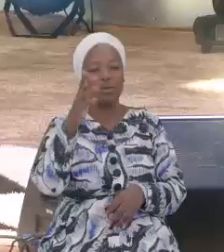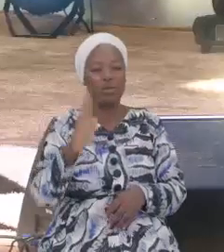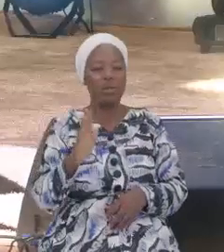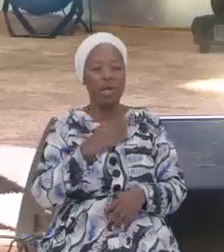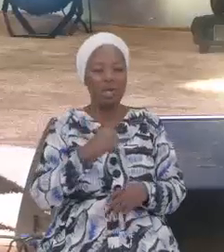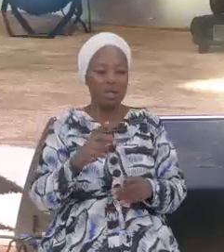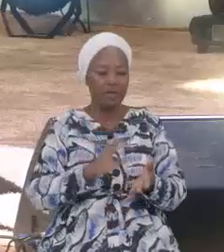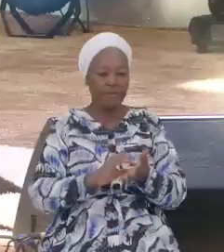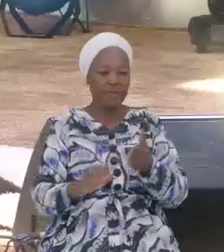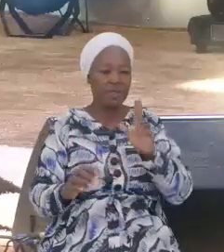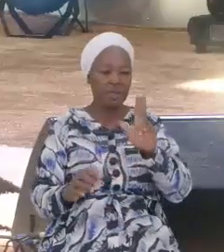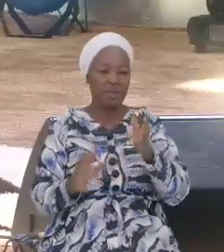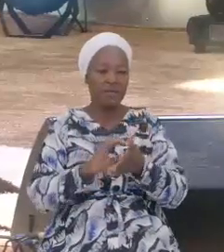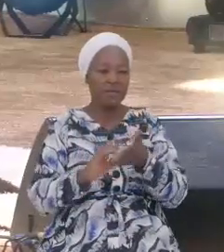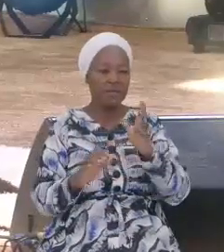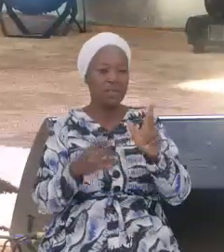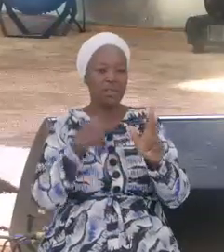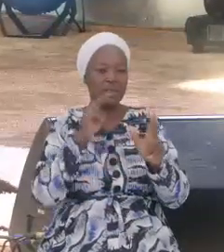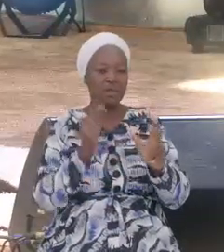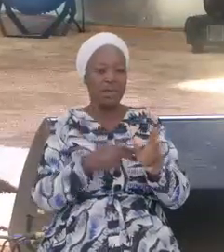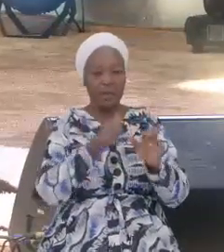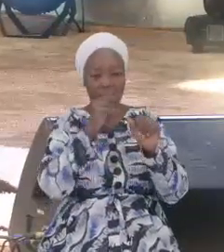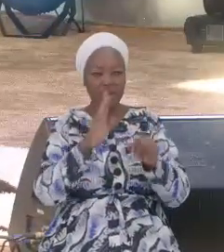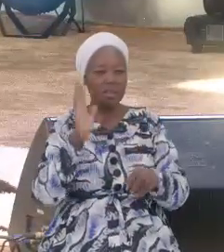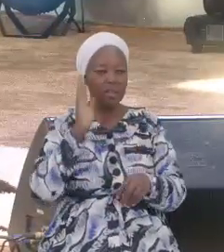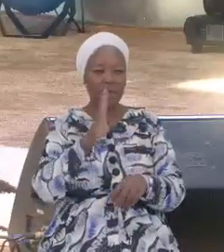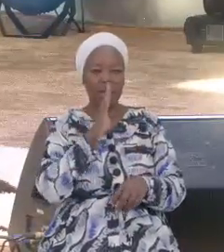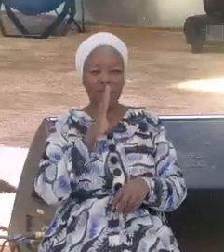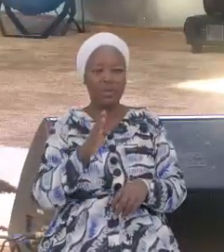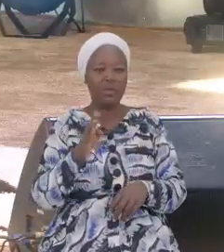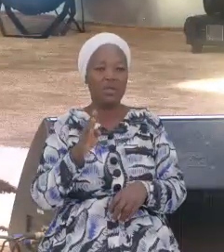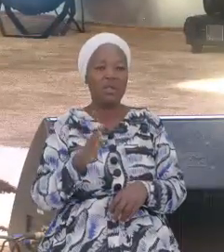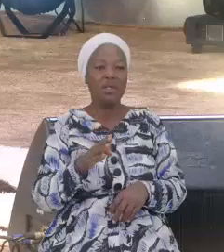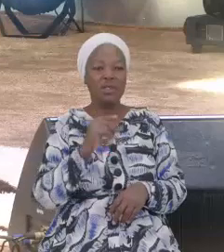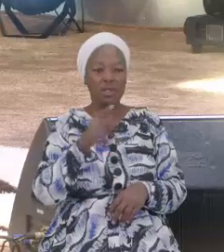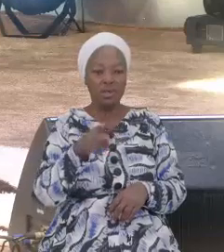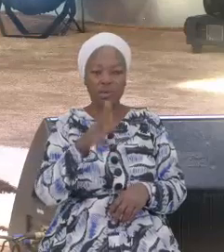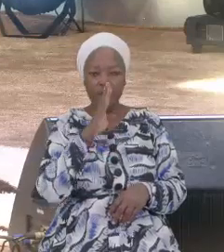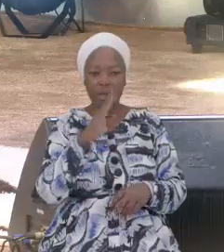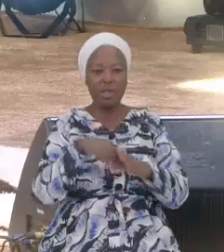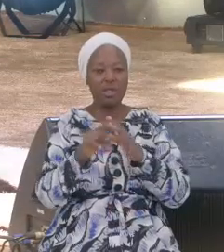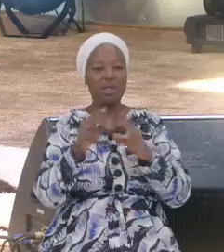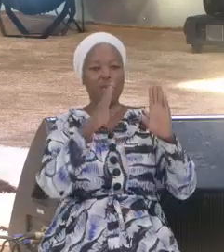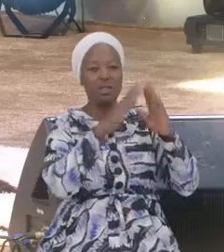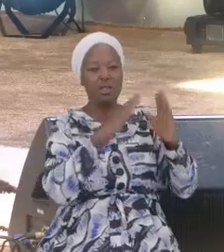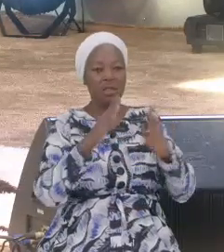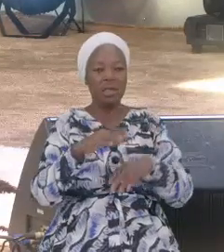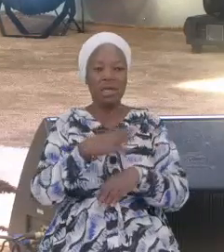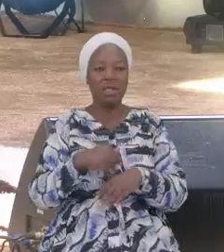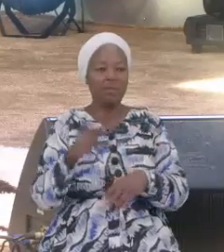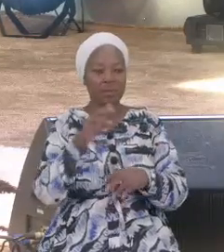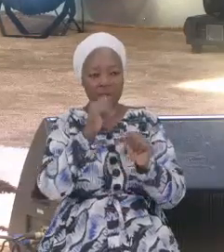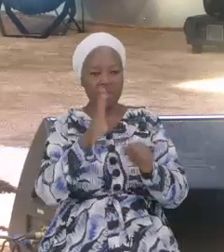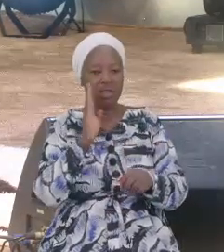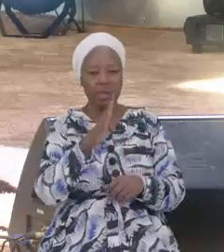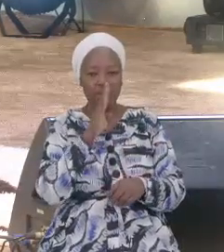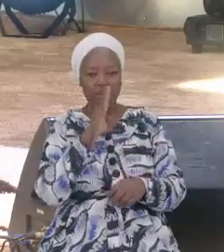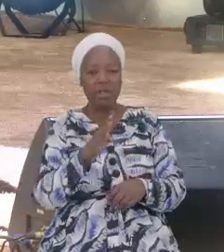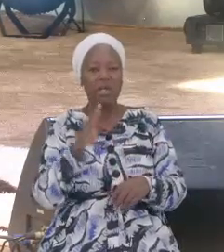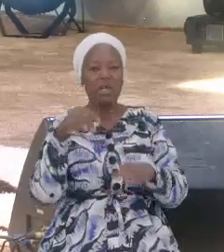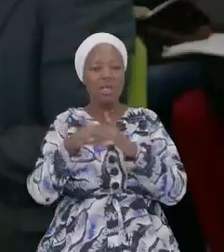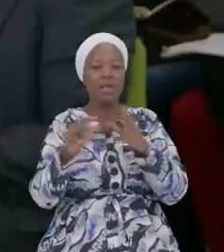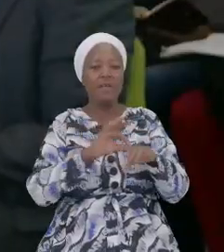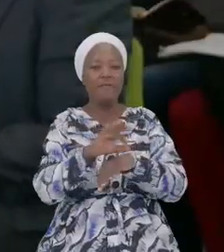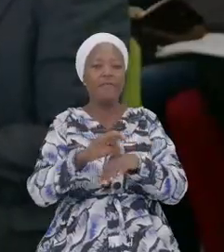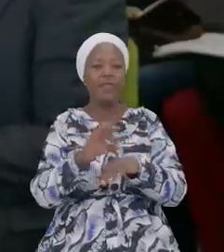then in verse 3, it tells us, blessed shalt thou be in the city, and blessed shalt thou be in